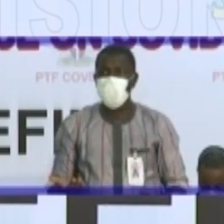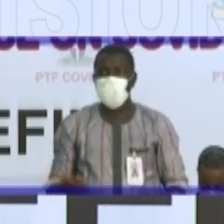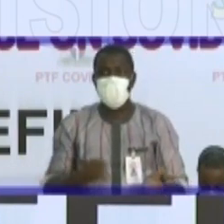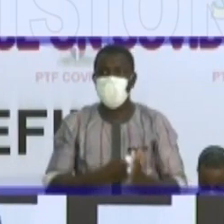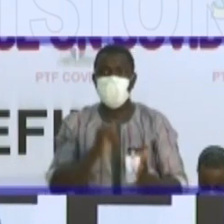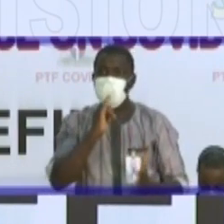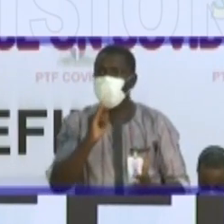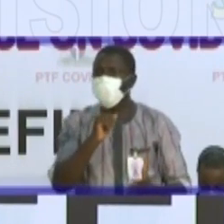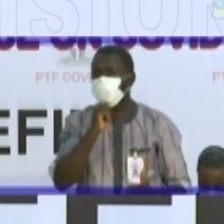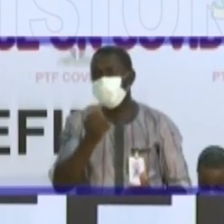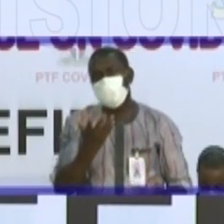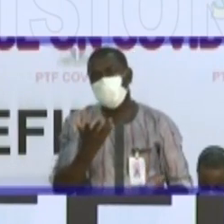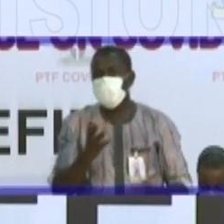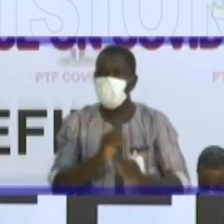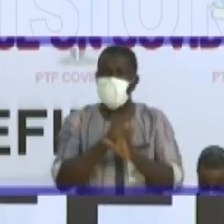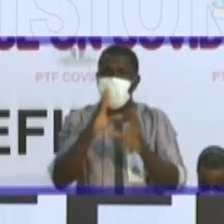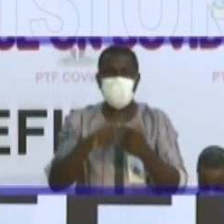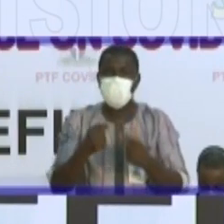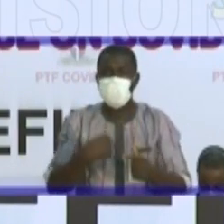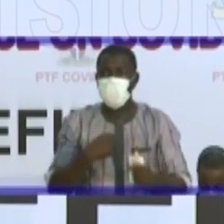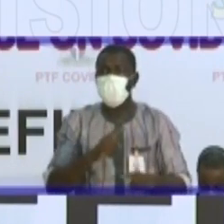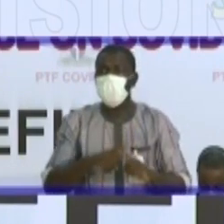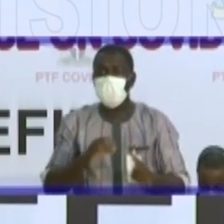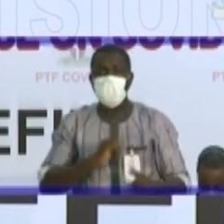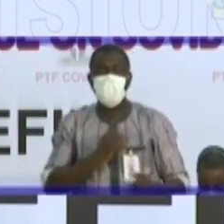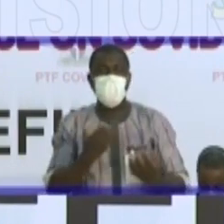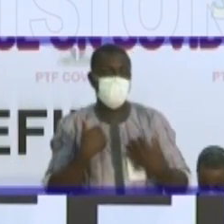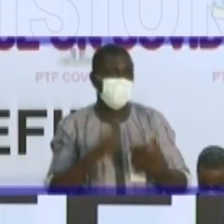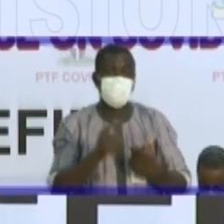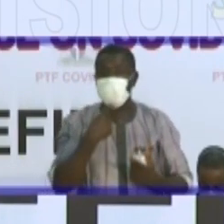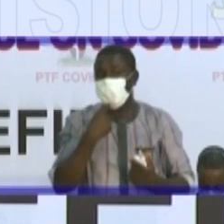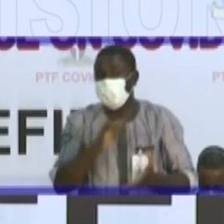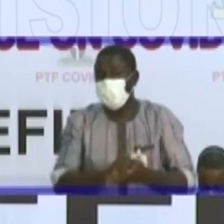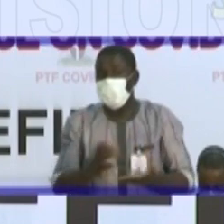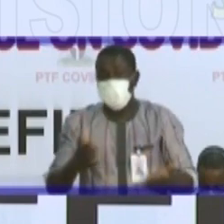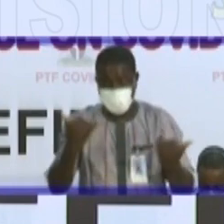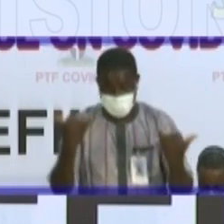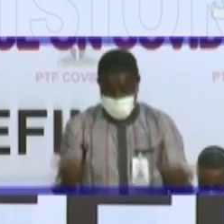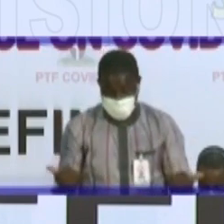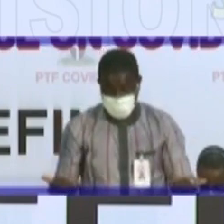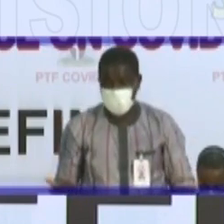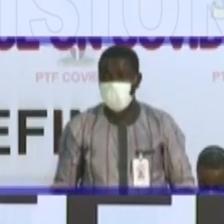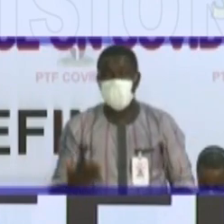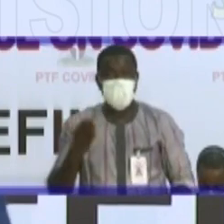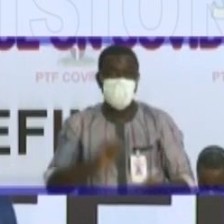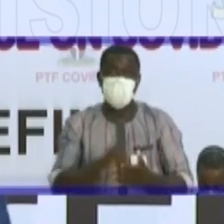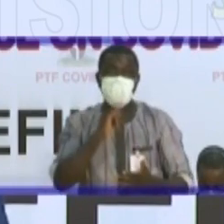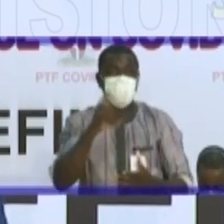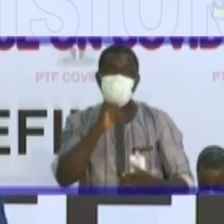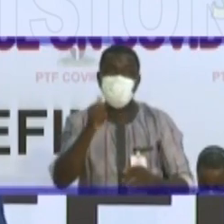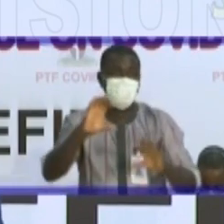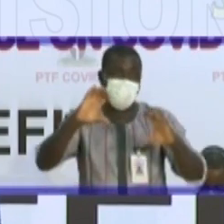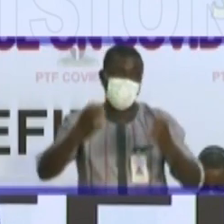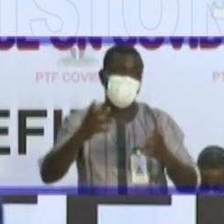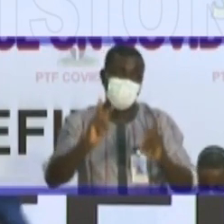it's not quite clear to me, but I have to say that at the moment, that is not the category of